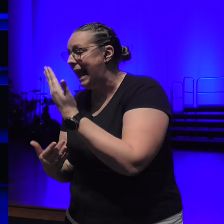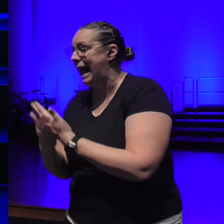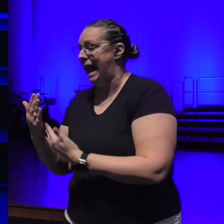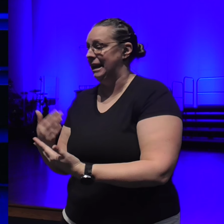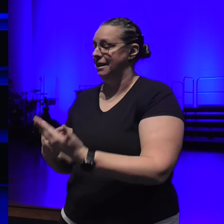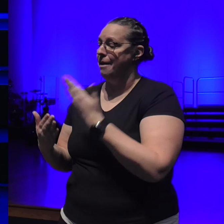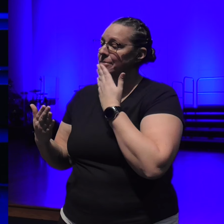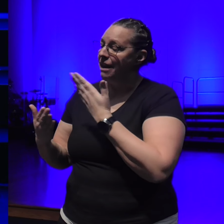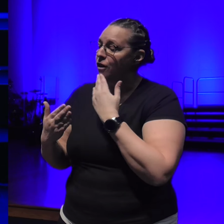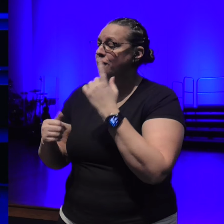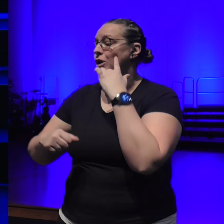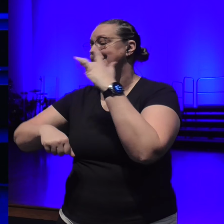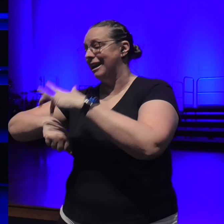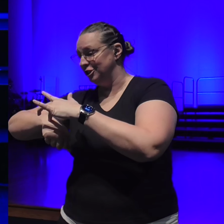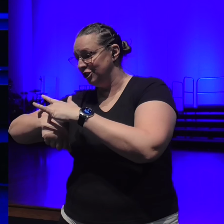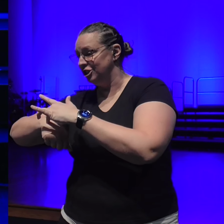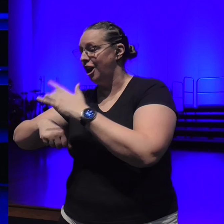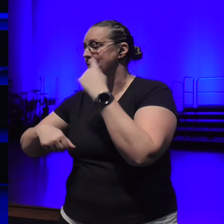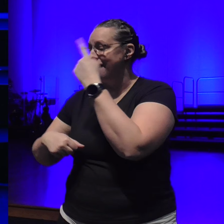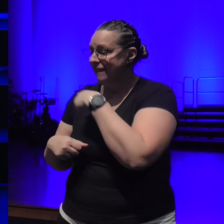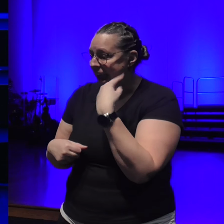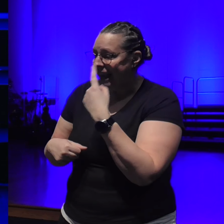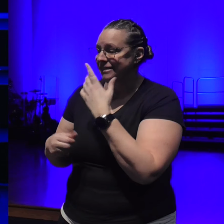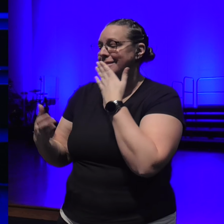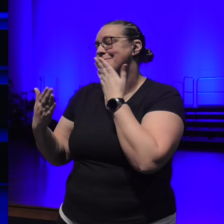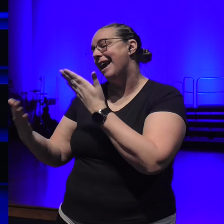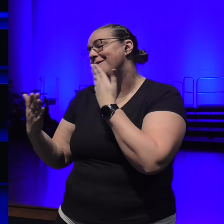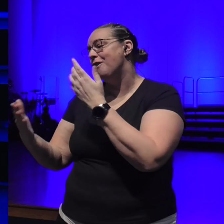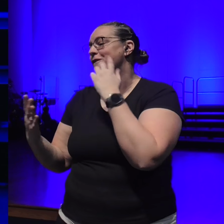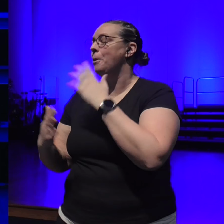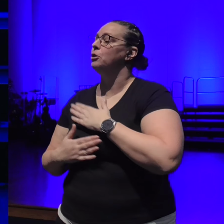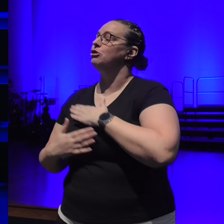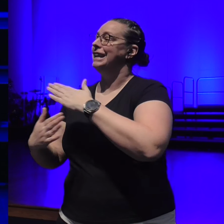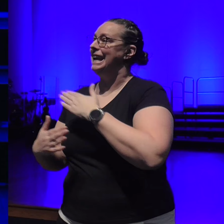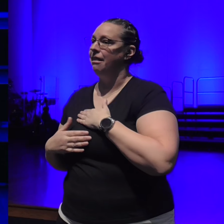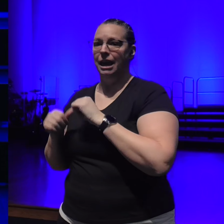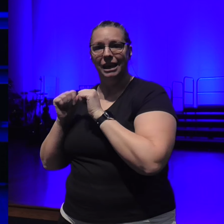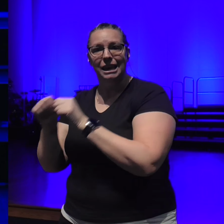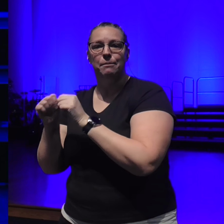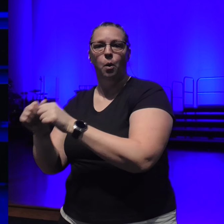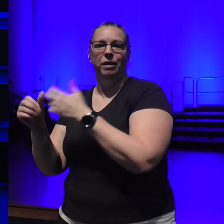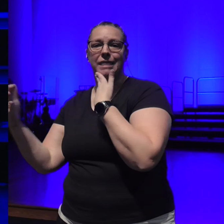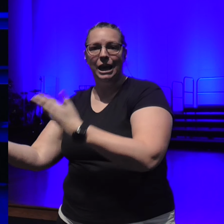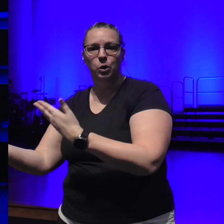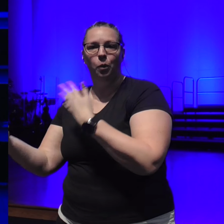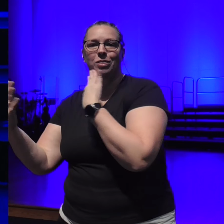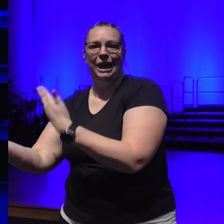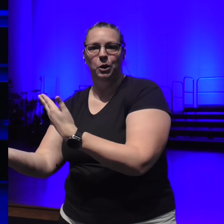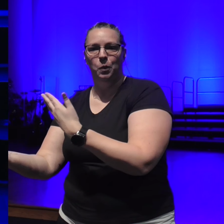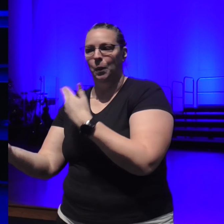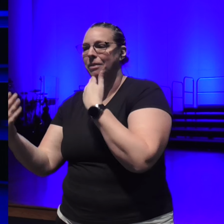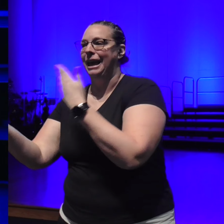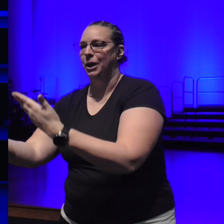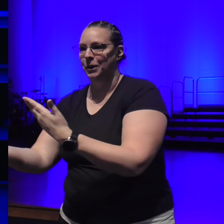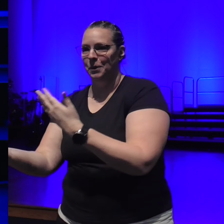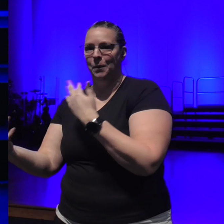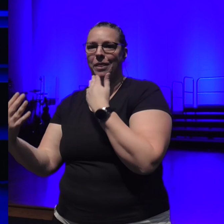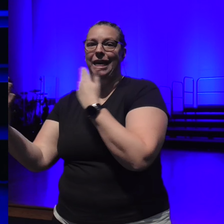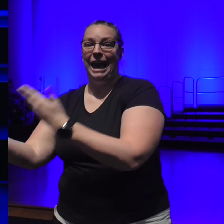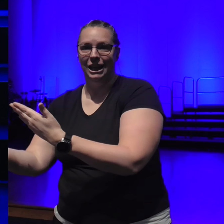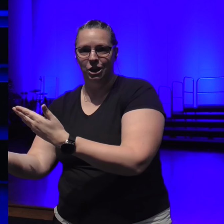its touch on my face. I'm thankful for my breathing. Just keep going. Thank you. Thank you. Thank